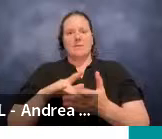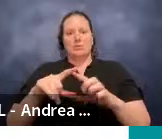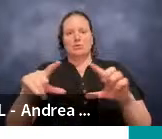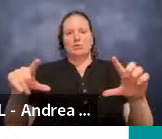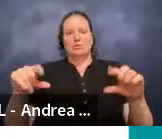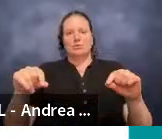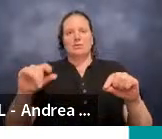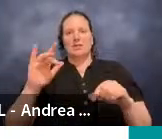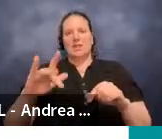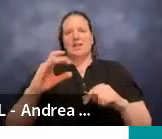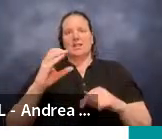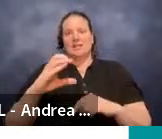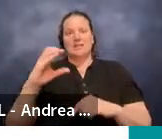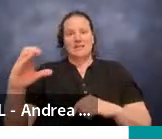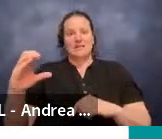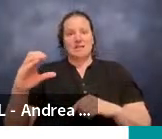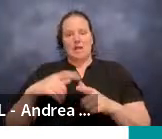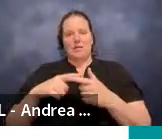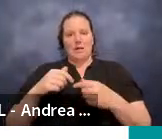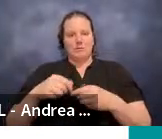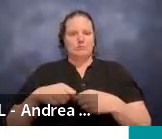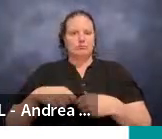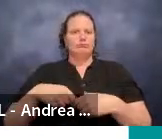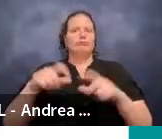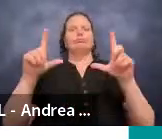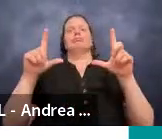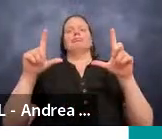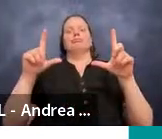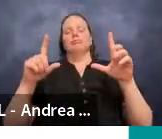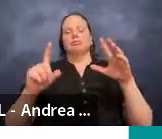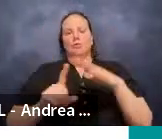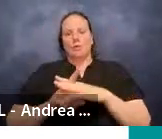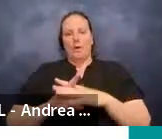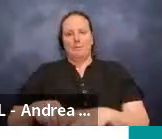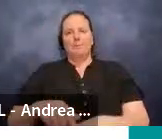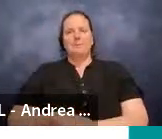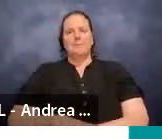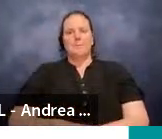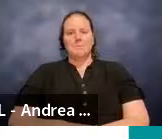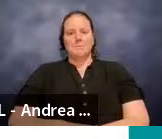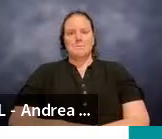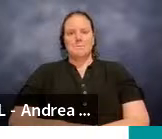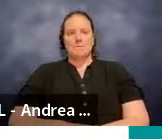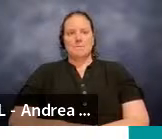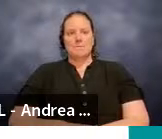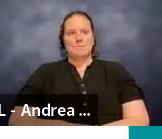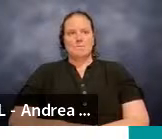CC icon, and a separate window with captions will appear. Next slide.